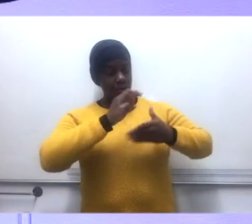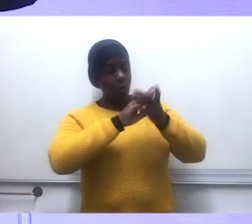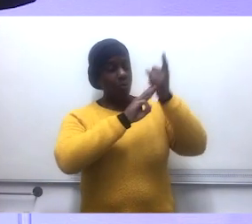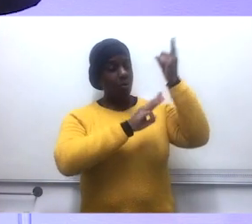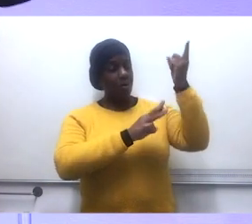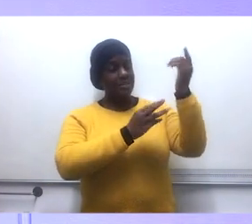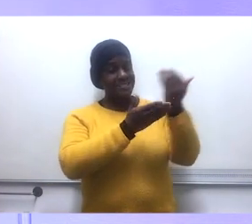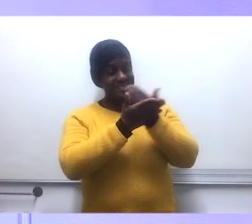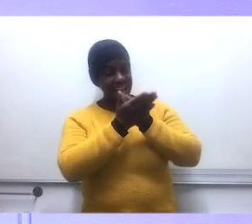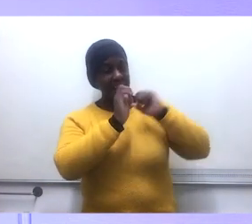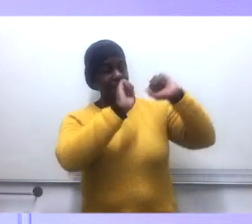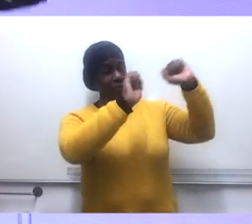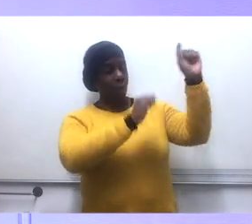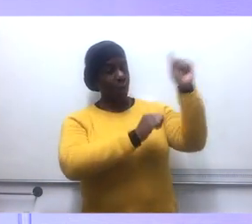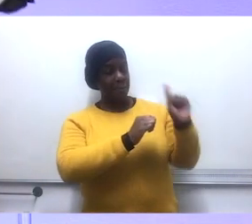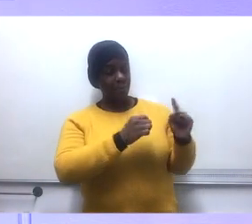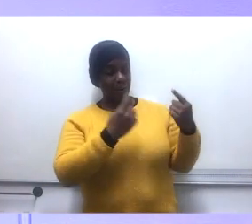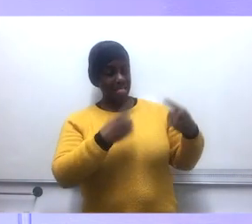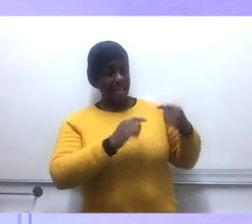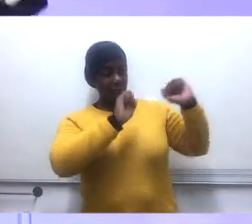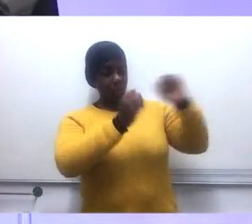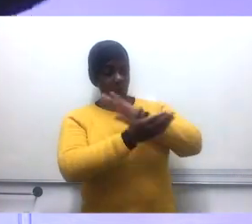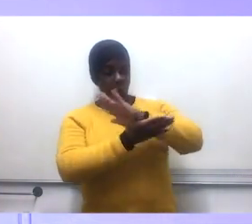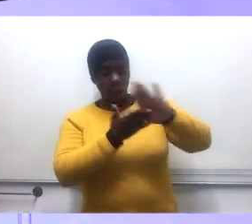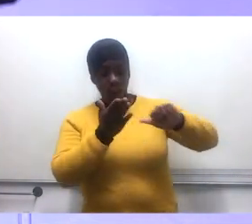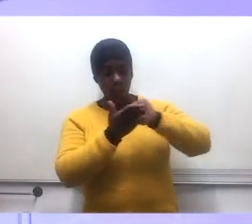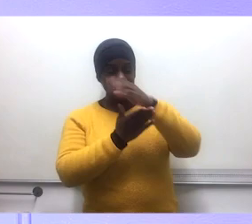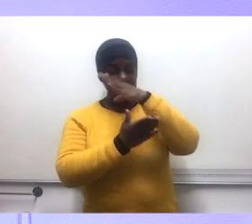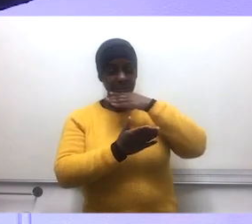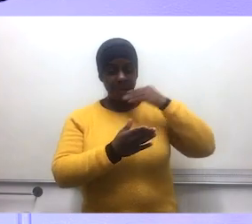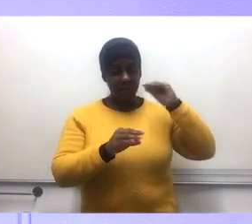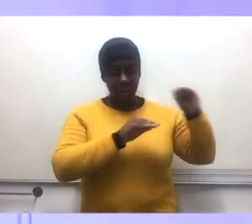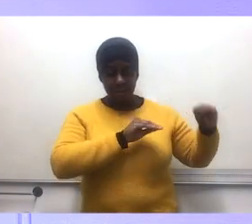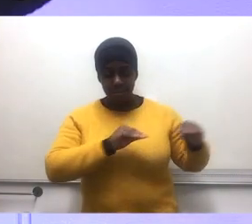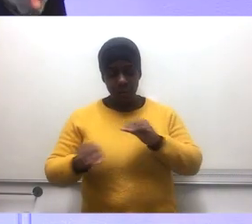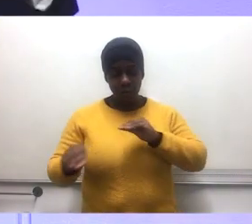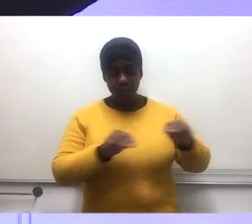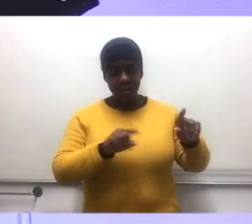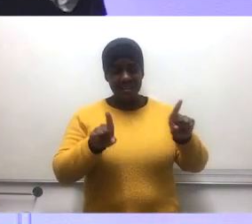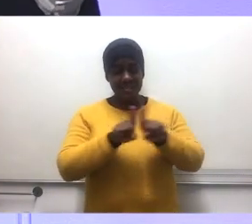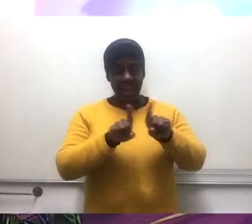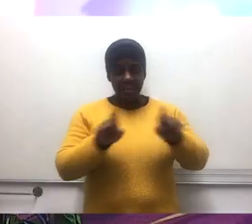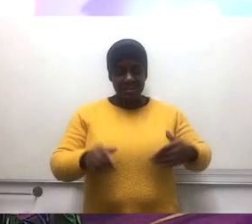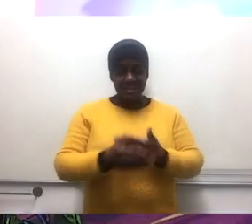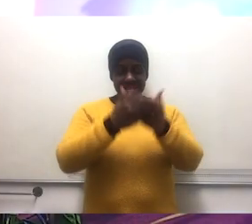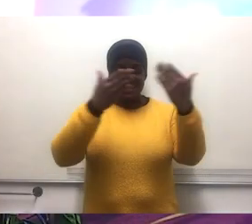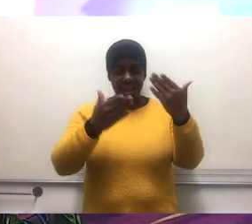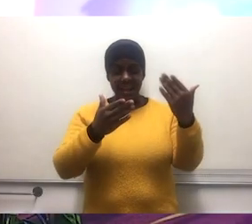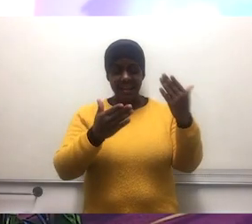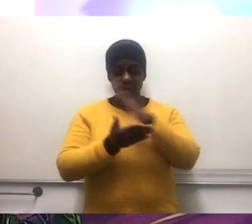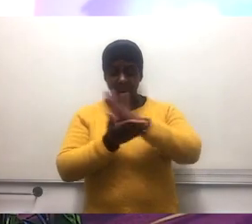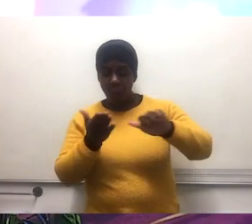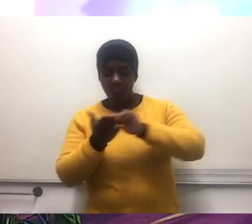your people. May your Holy Spirit move tonight like he did on the day of Pentecost. And